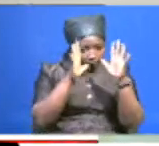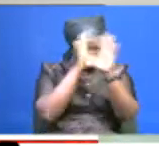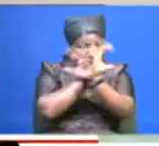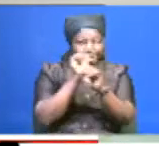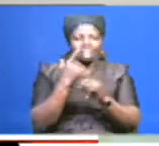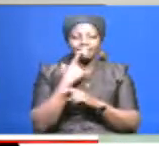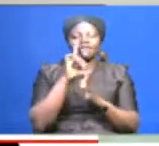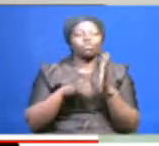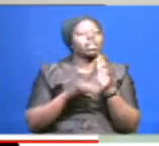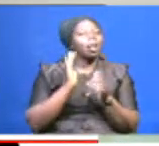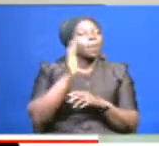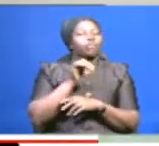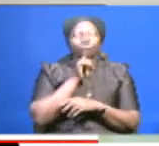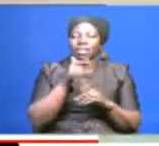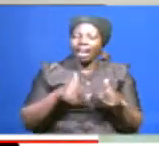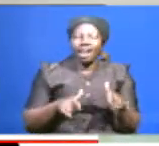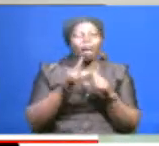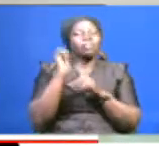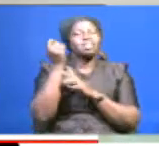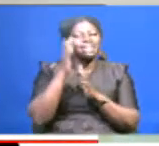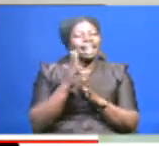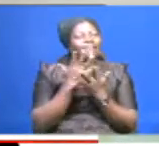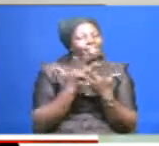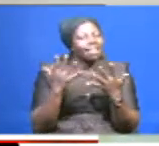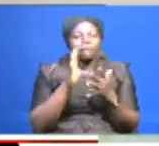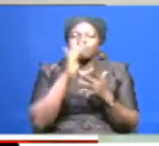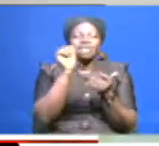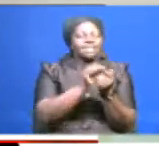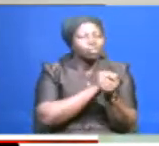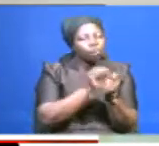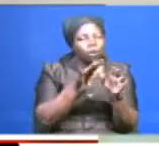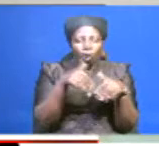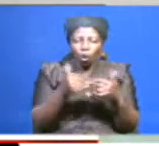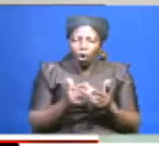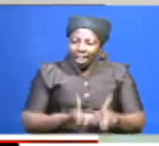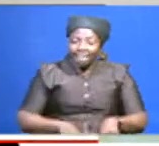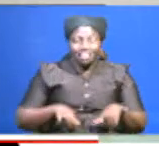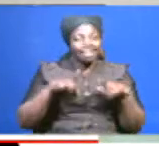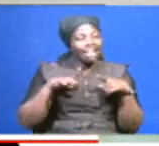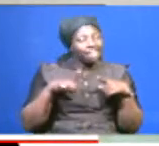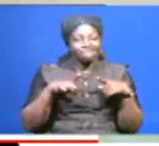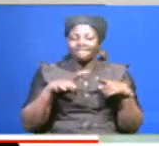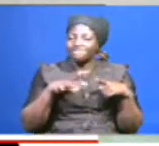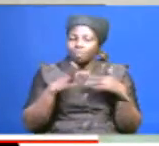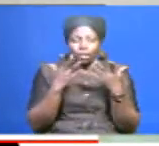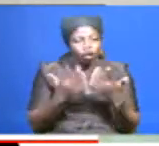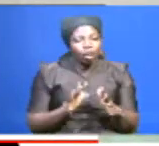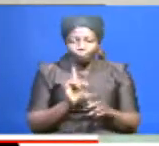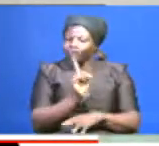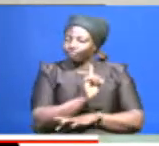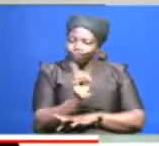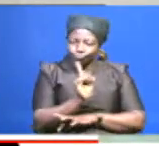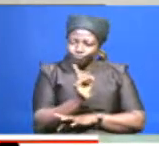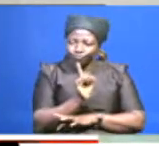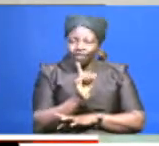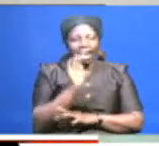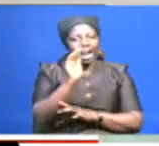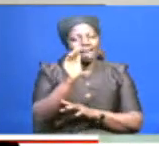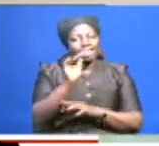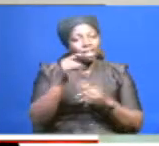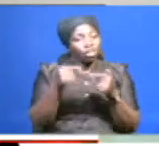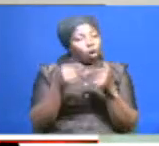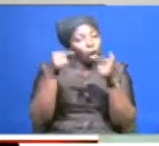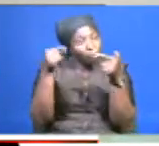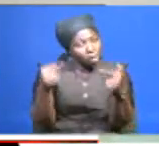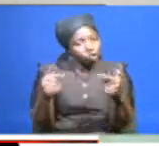not allow Kenyans' property to be destroyed or lives to be lost, calling on the opposition to instead embrace the